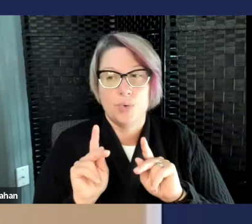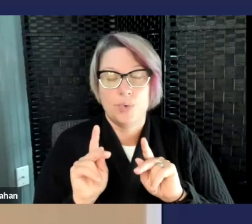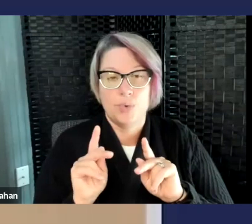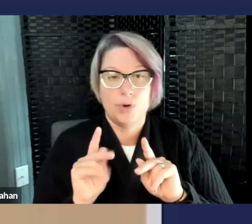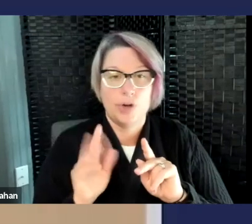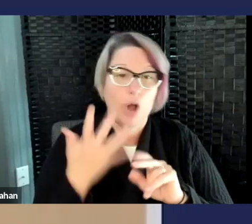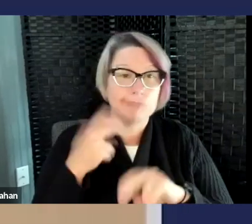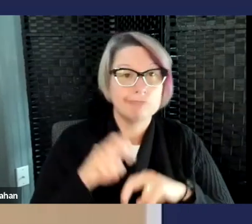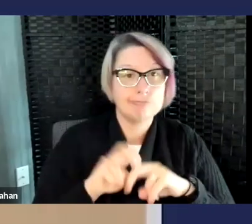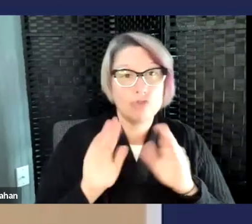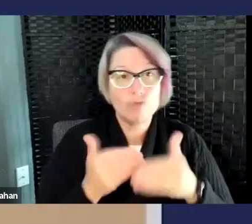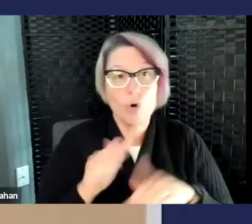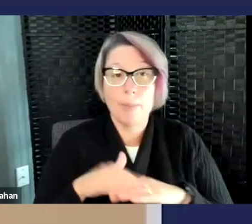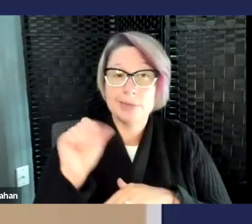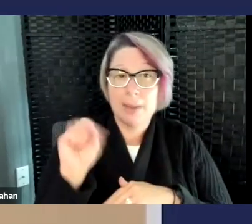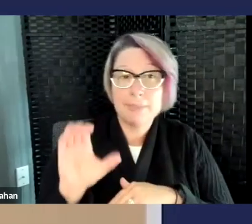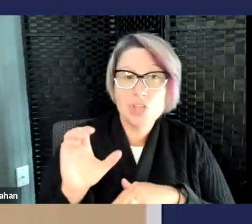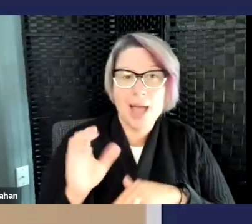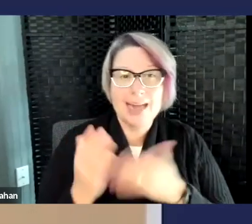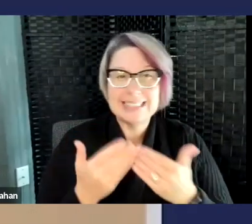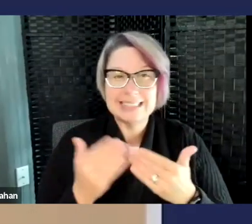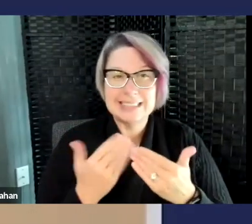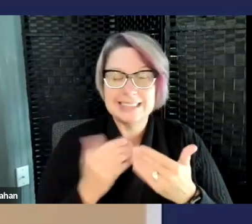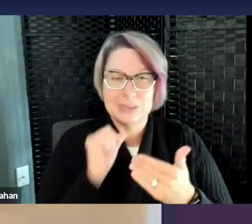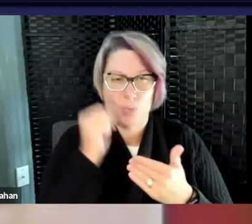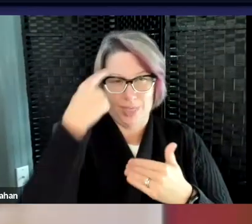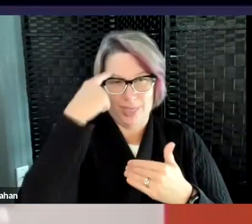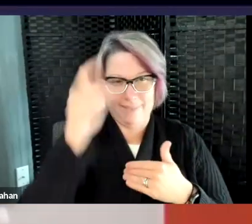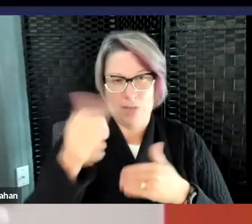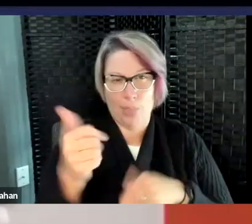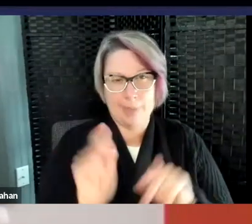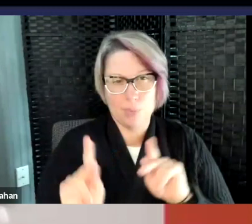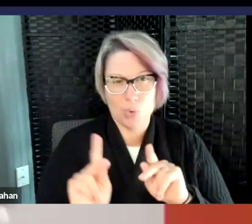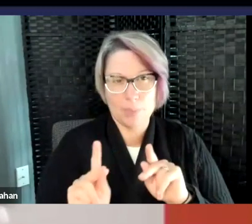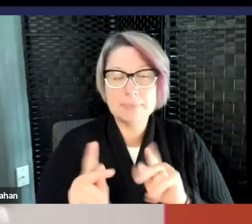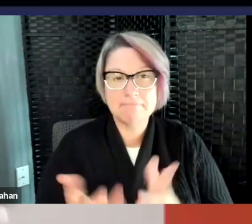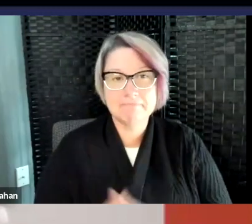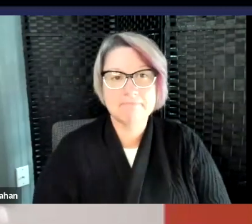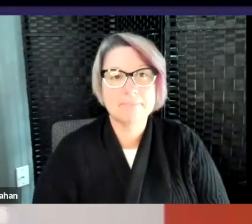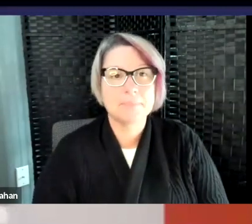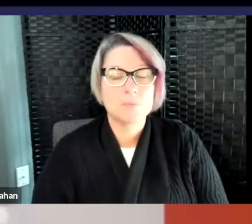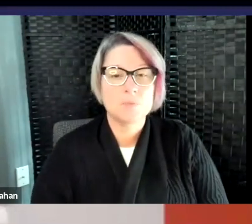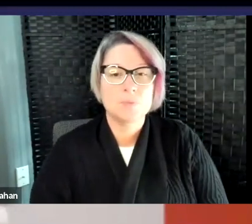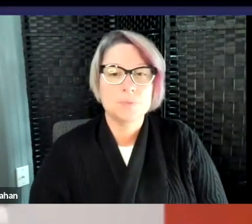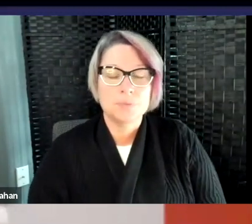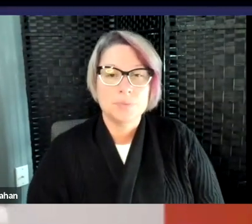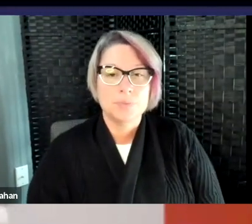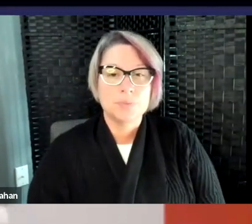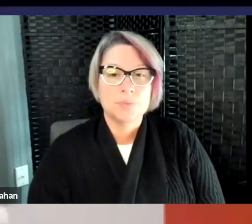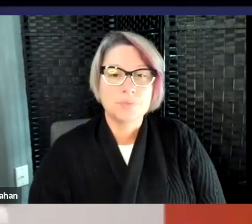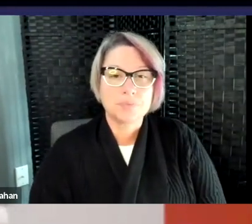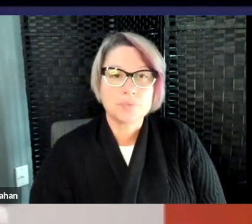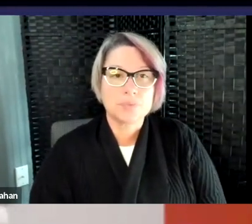and we're on Snapchat, it's easy not to think about others. Okay, so that's what I want us to get. All right, here we go. Let's go ahead and watch Dude here.